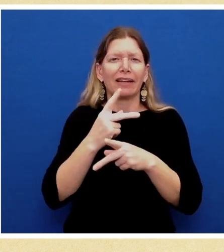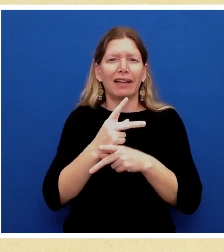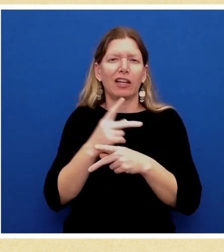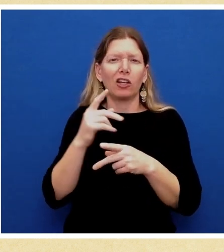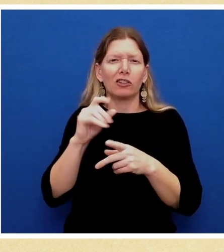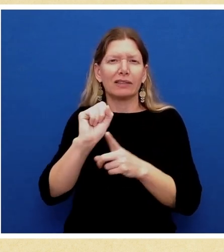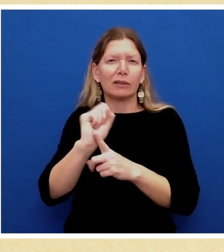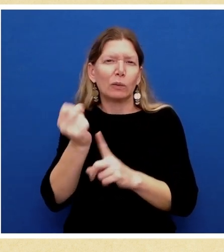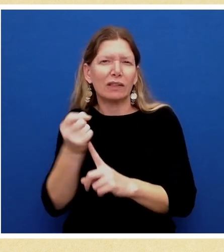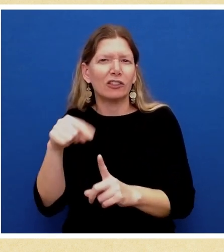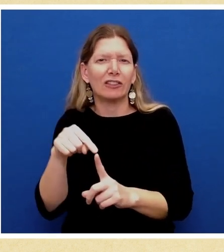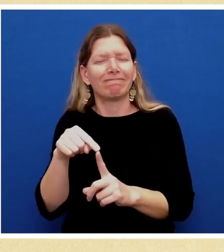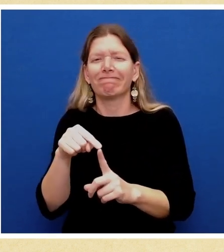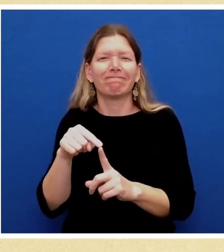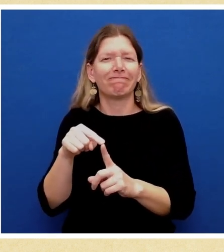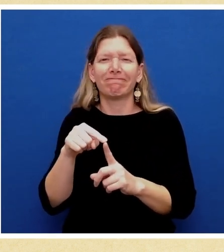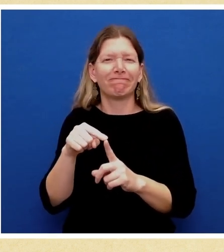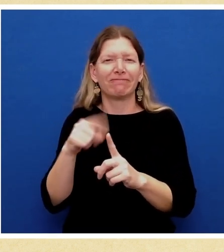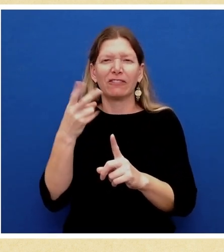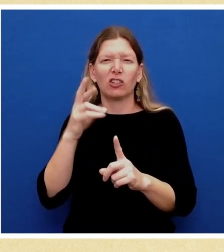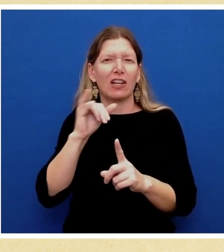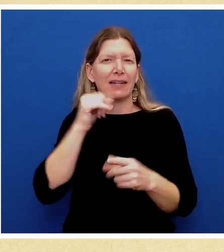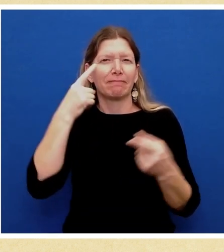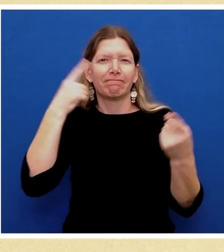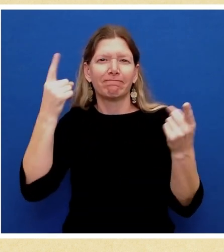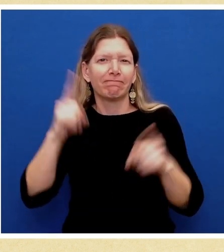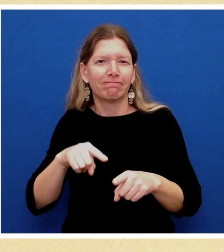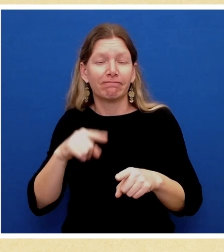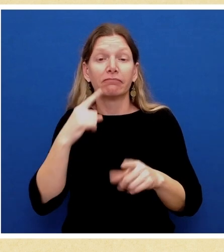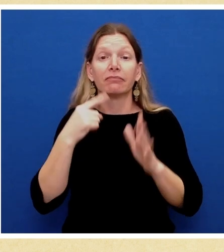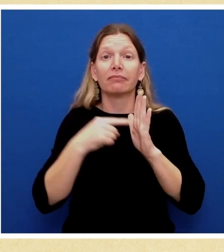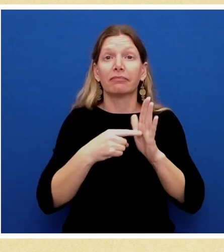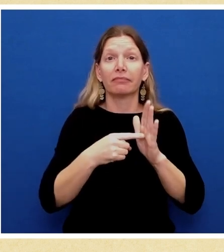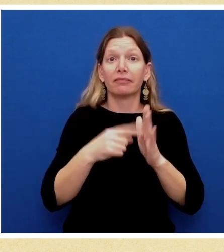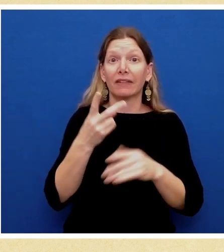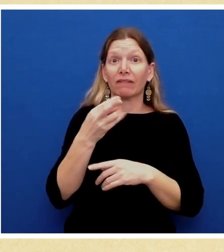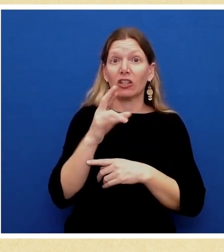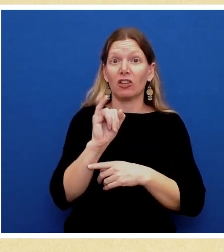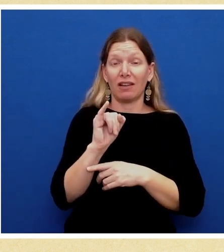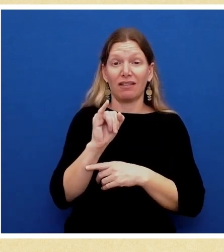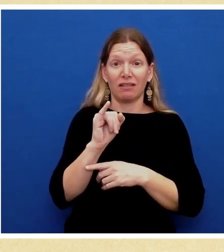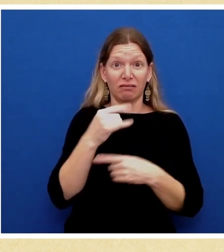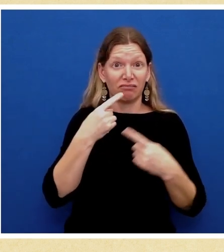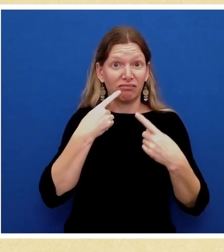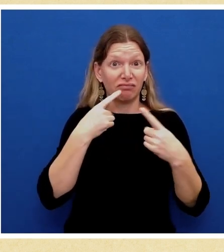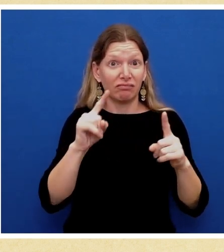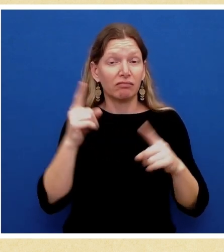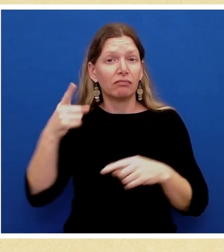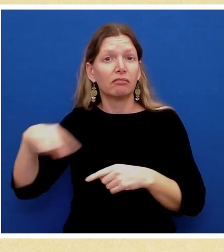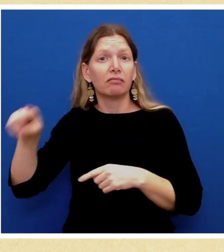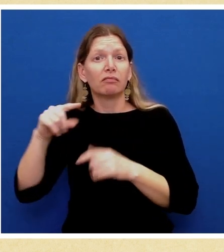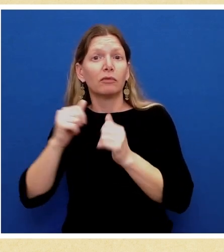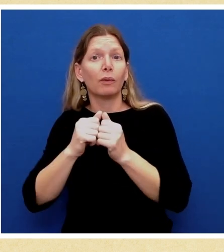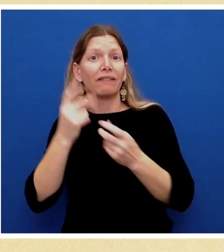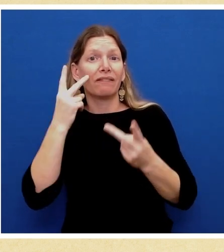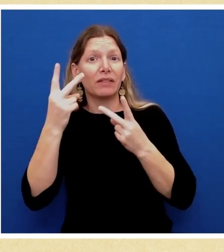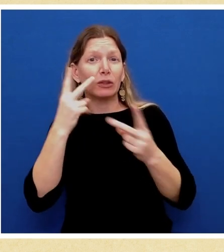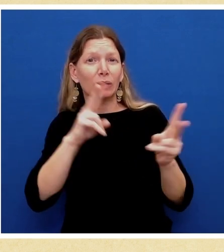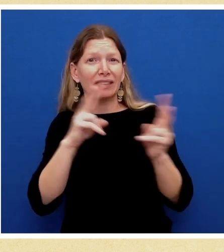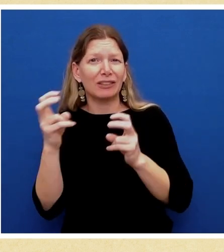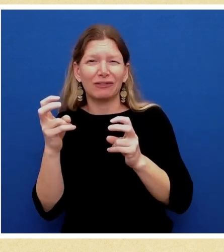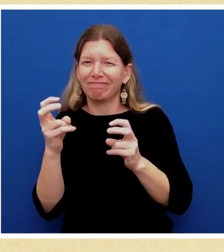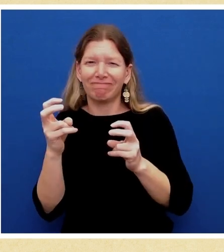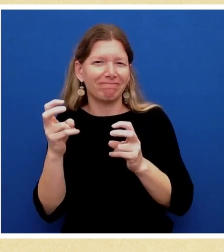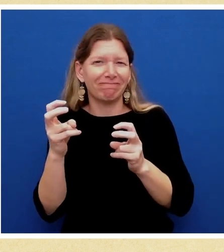nature of the healthcare visit, may have difficulties using VRI. For instance, remote interpreters would not be effective for a person